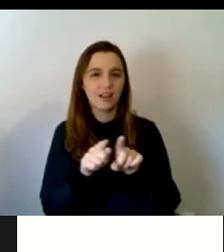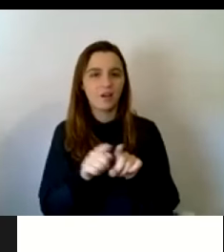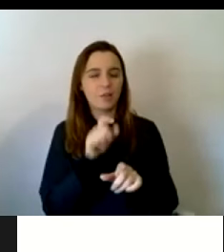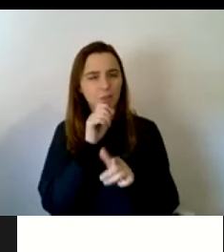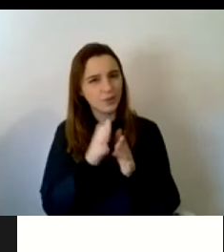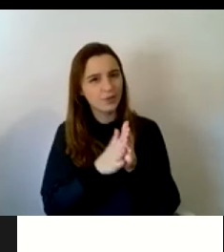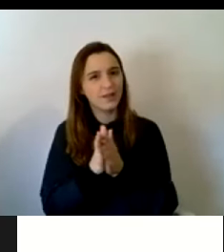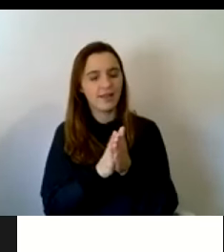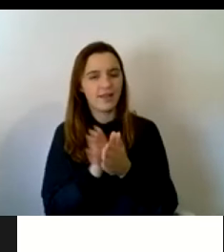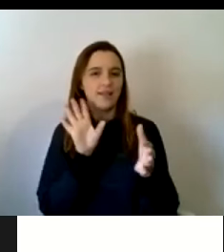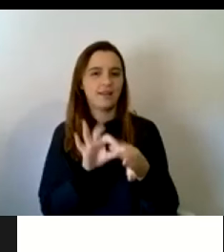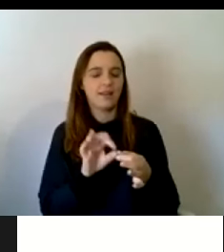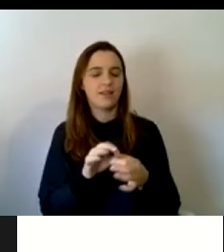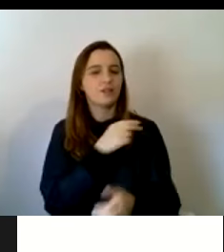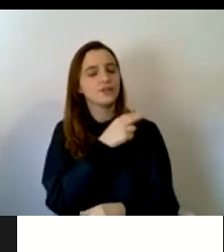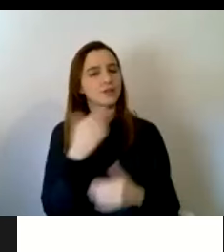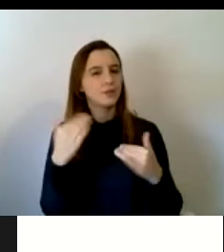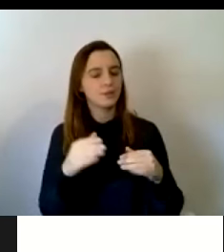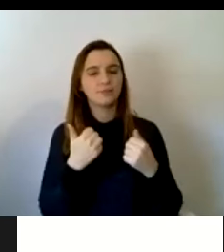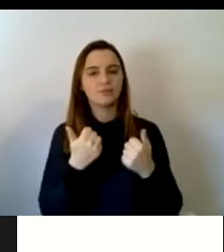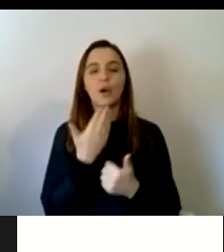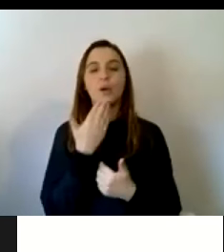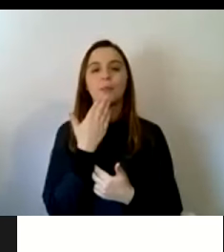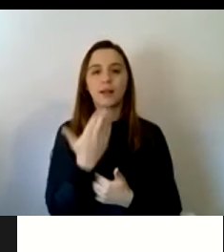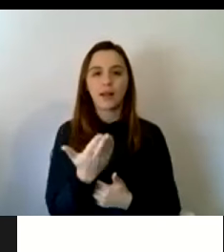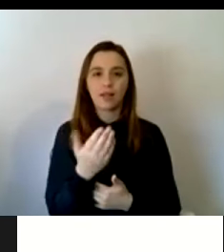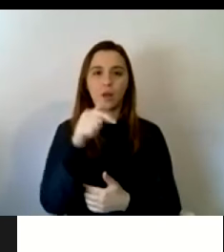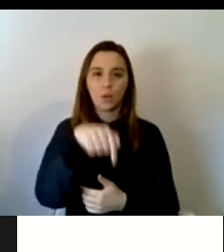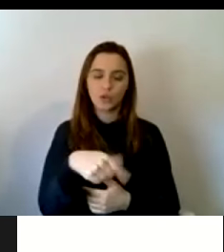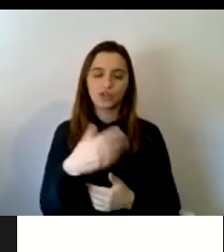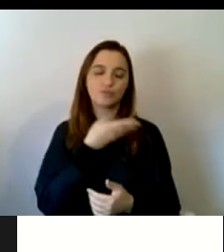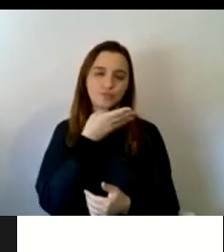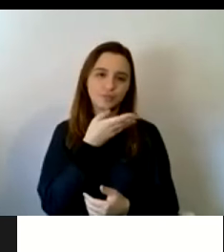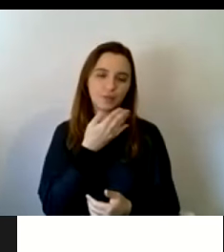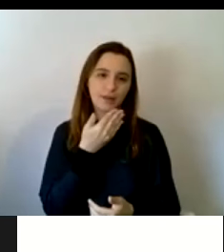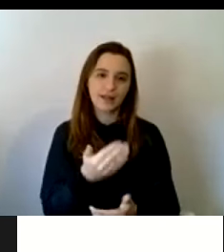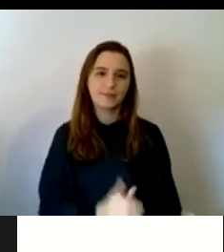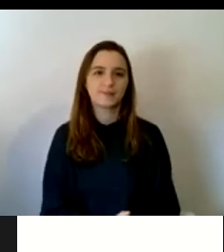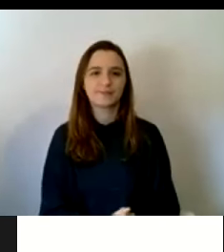college. Thank you for being here today with us. Thank you.